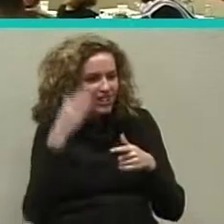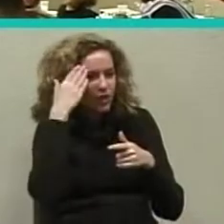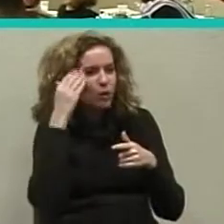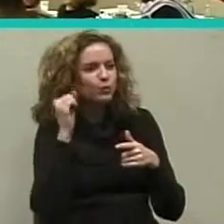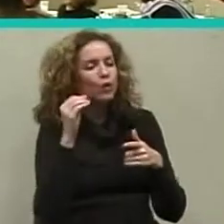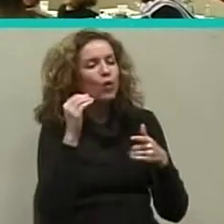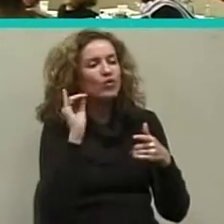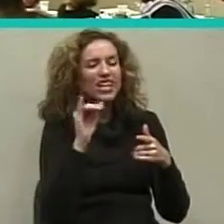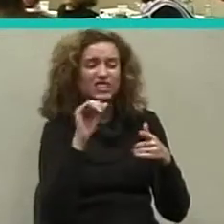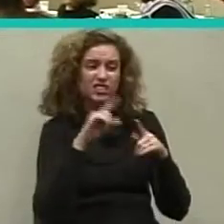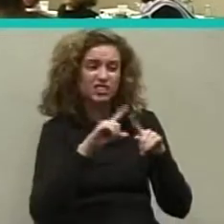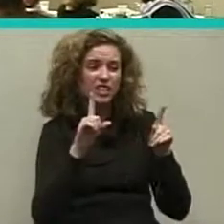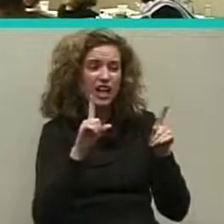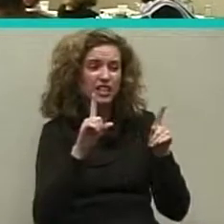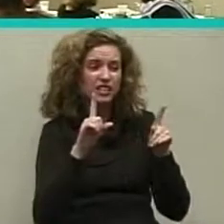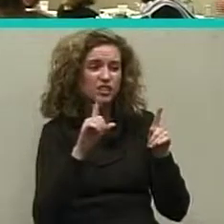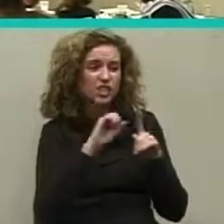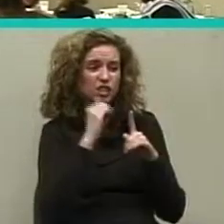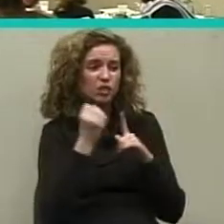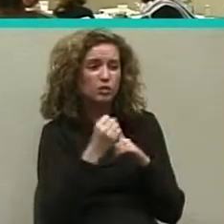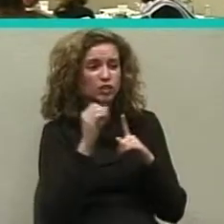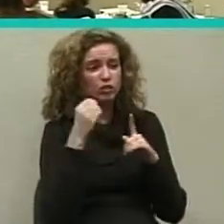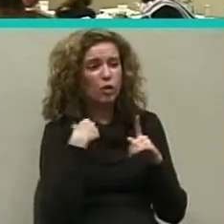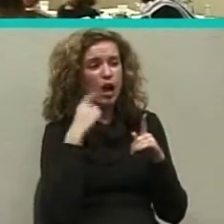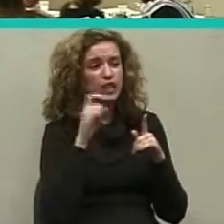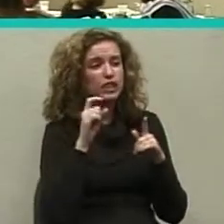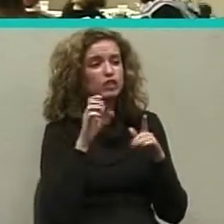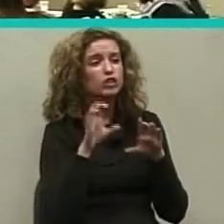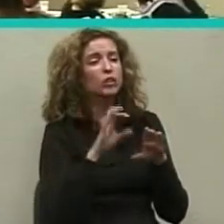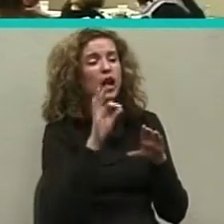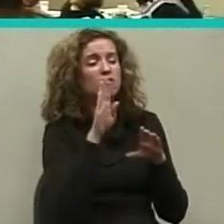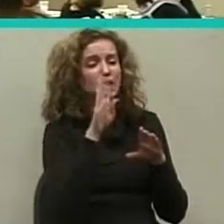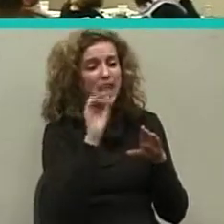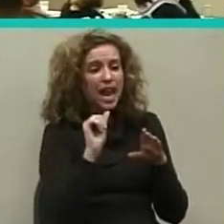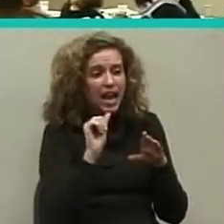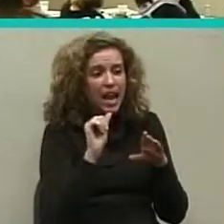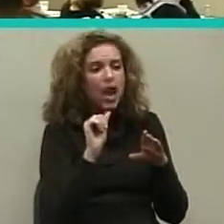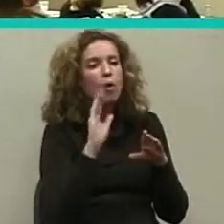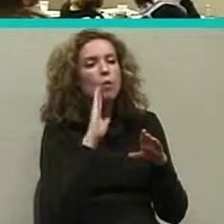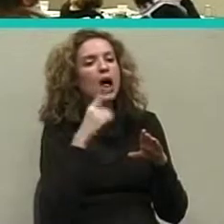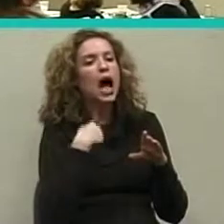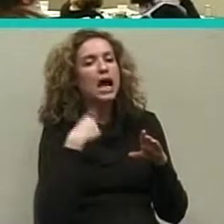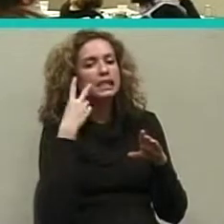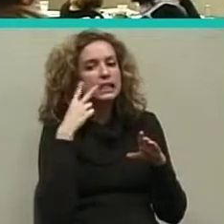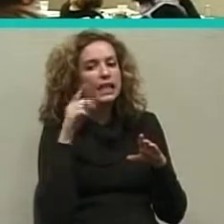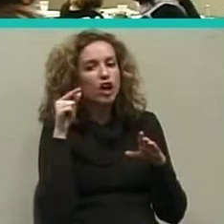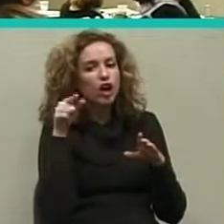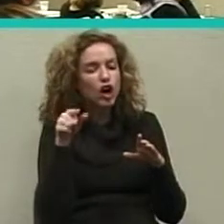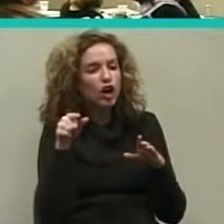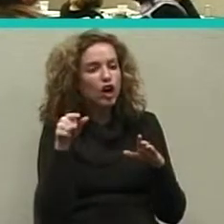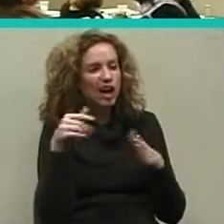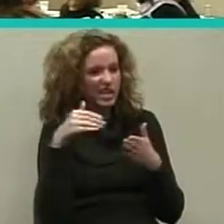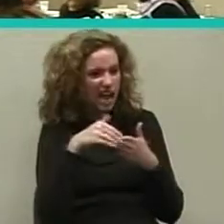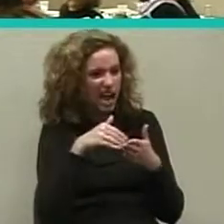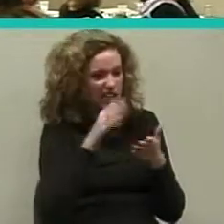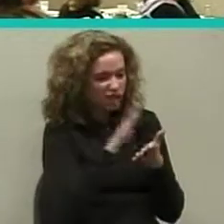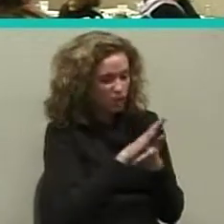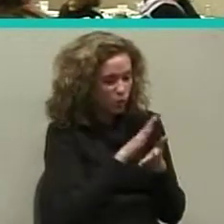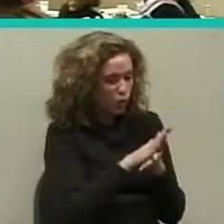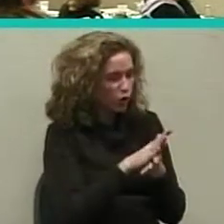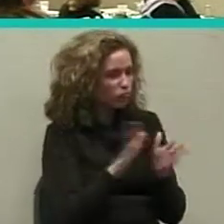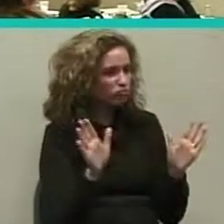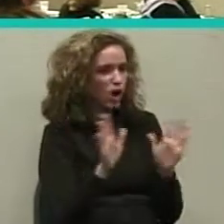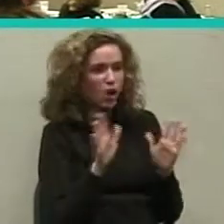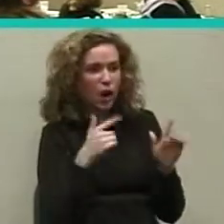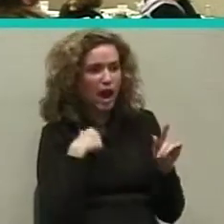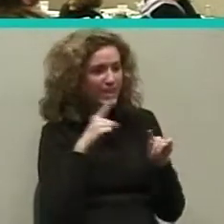FBA. Will I ever be able to see Brenda in her school setting where this, no, I'll never, the time I've got to do this, I will never be able to